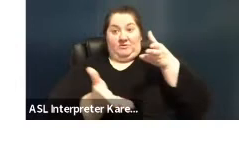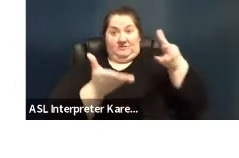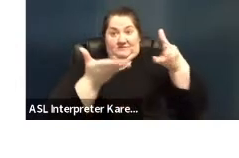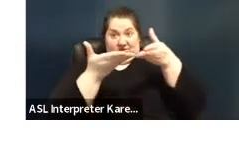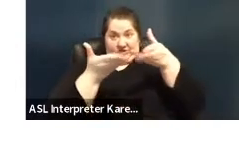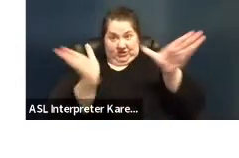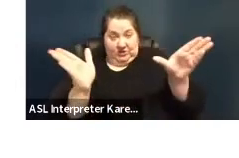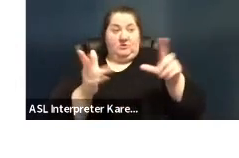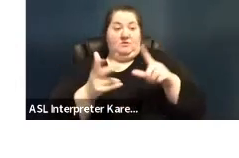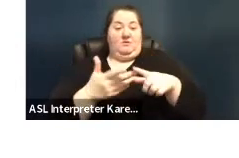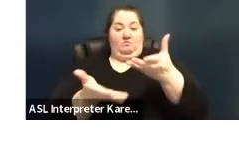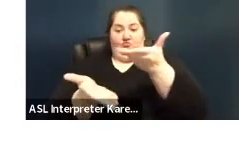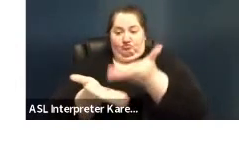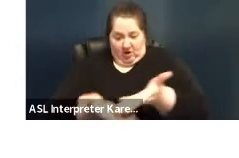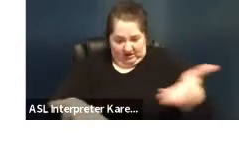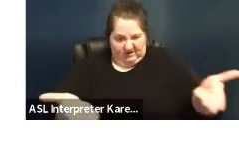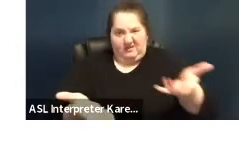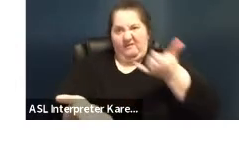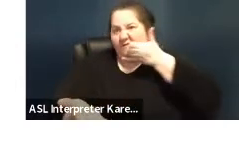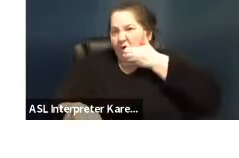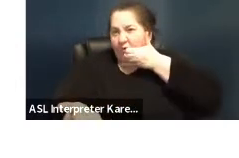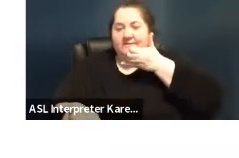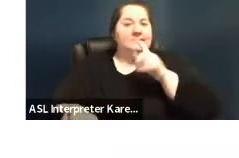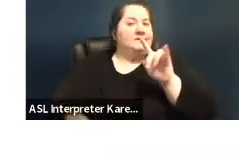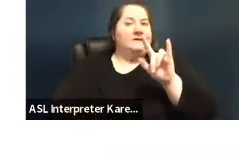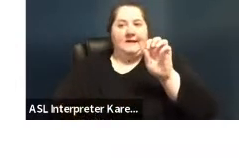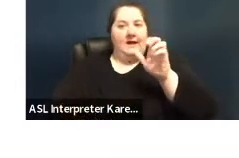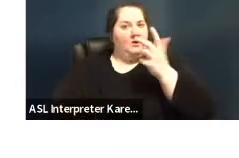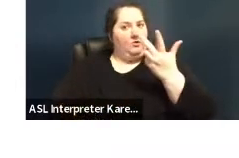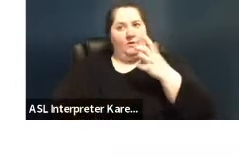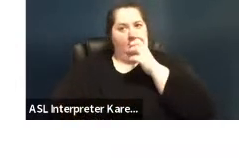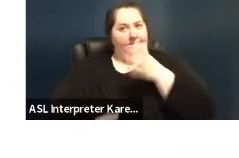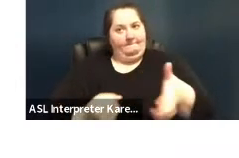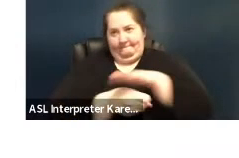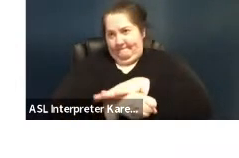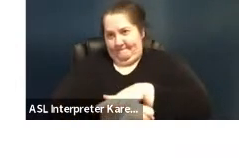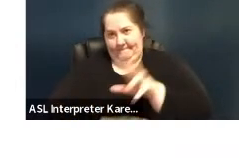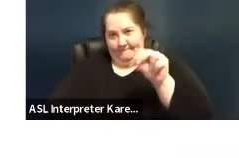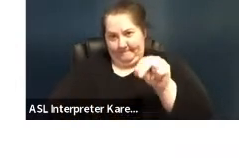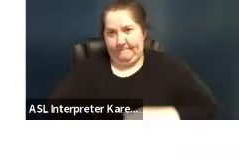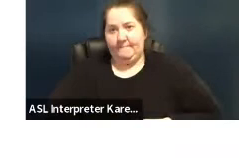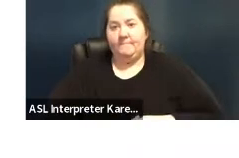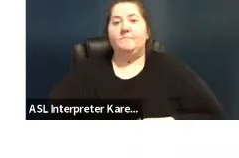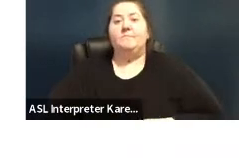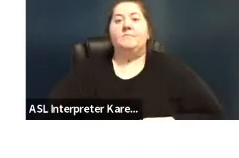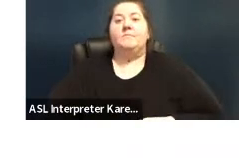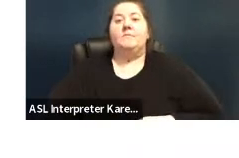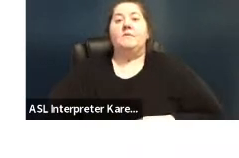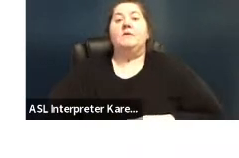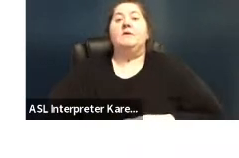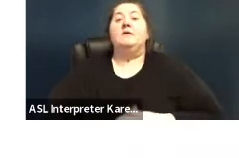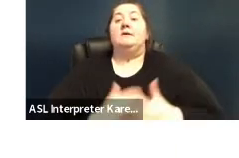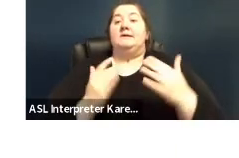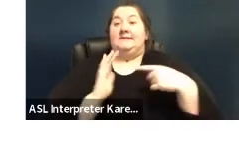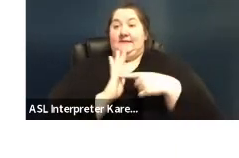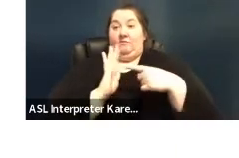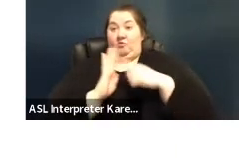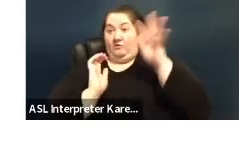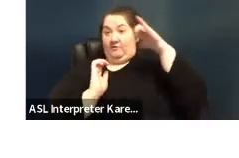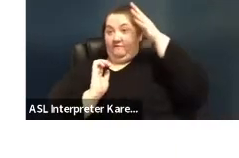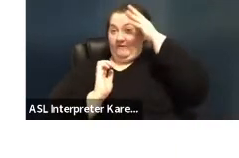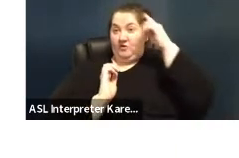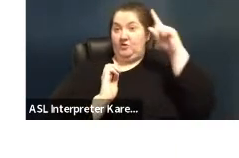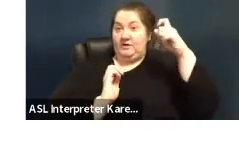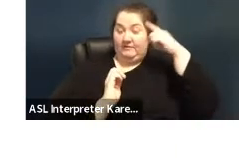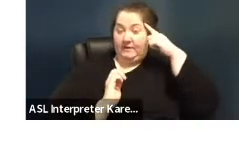and products in general, Title III does not address those. Now, our next example, the federal government. This